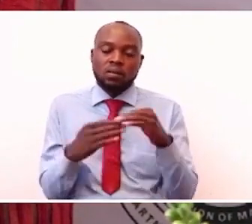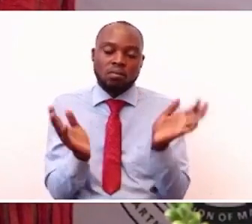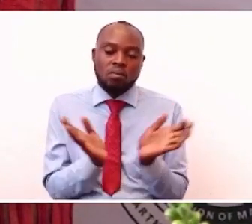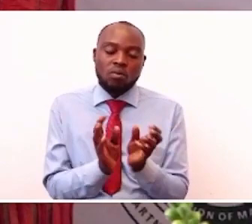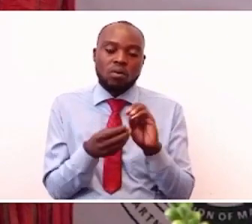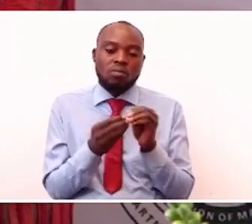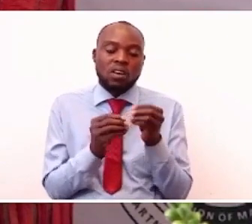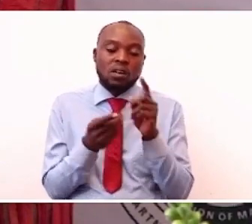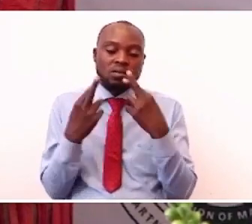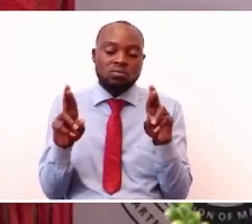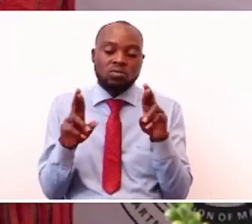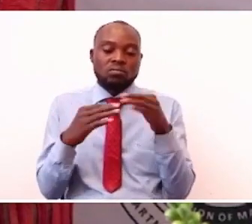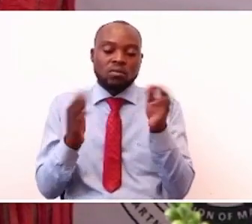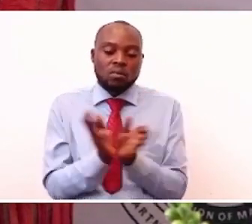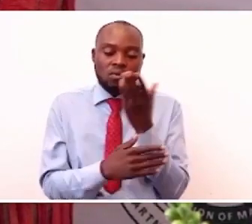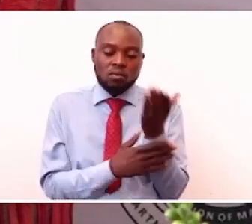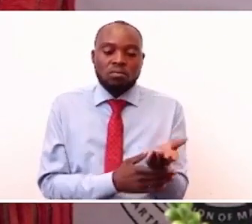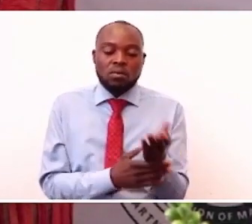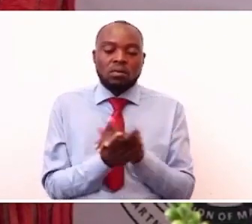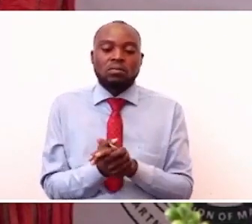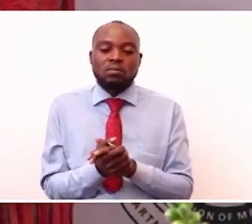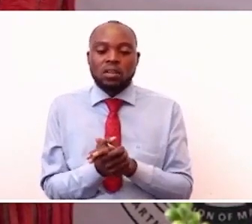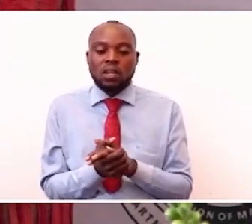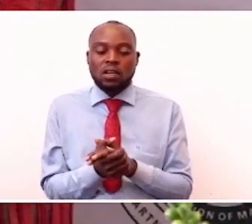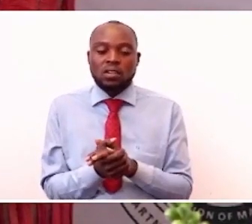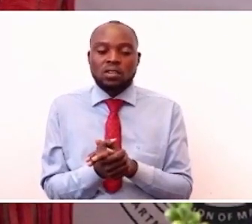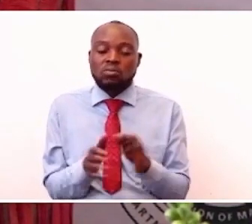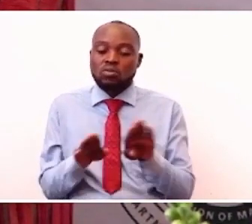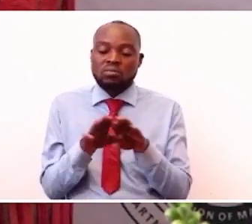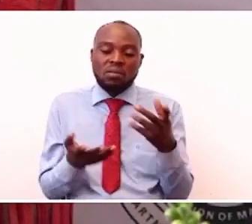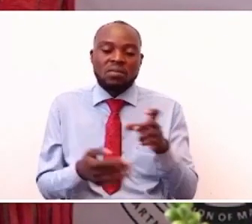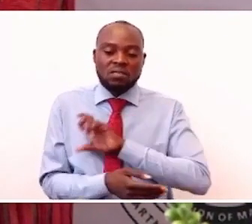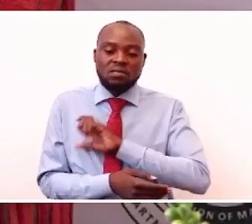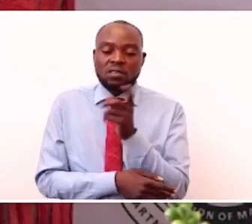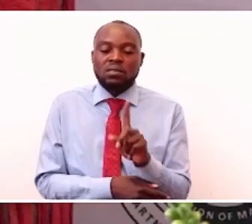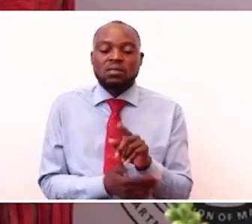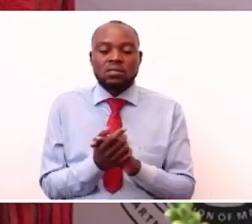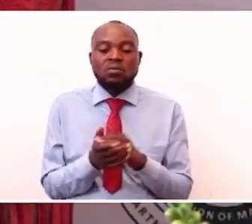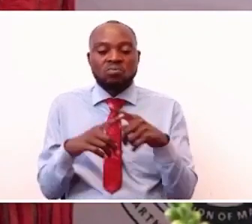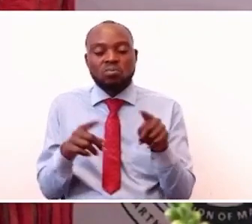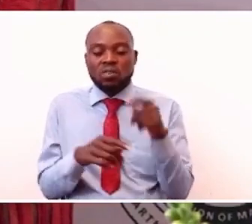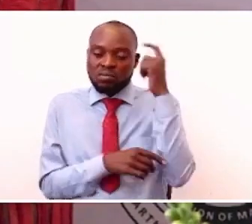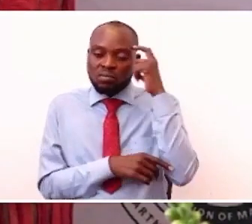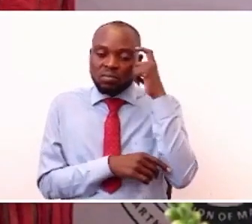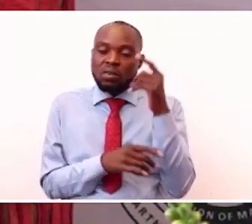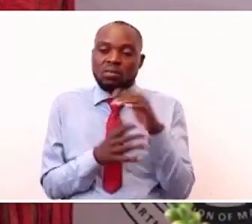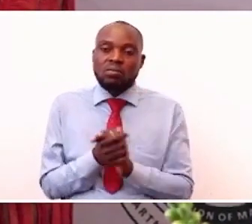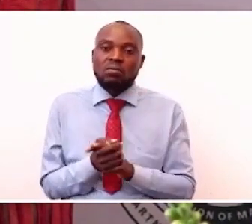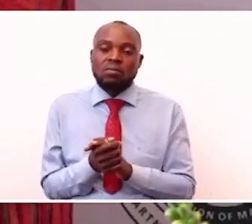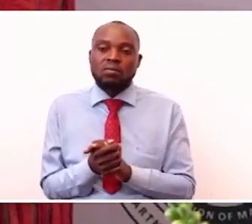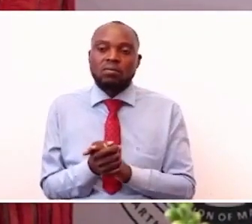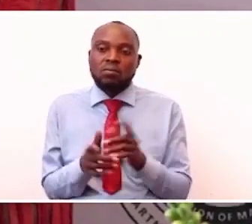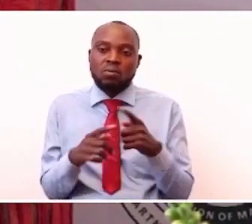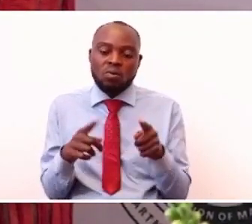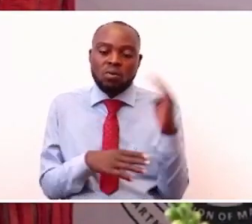be reporting institutions, even though they're not licensed and crypto is not recognized as legal tender, but to